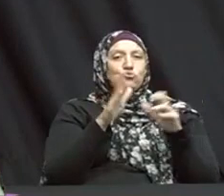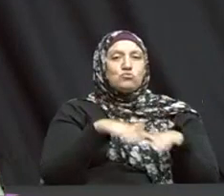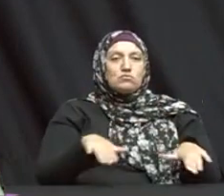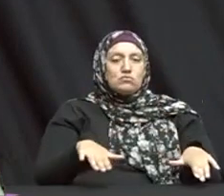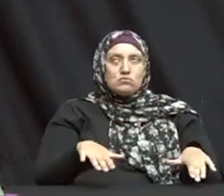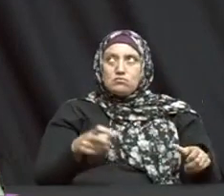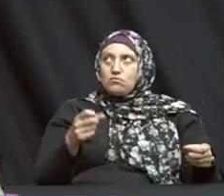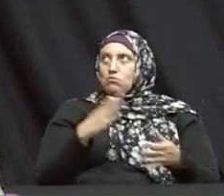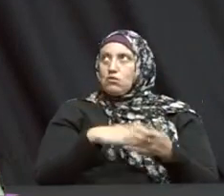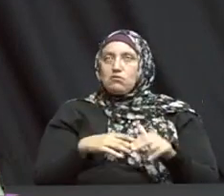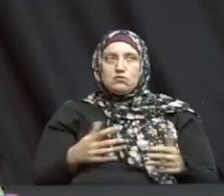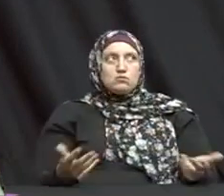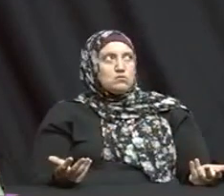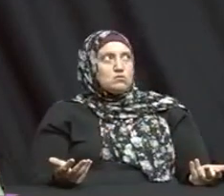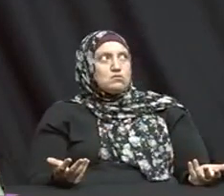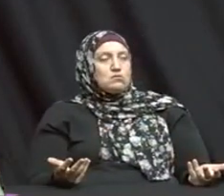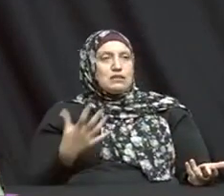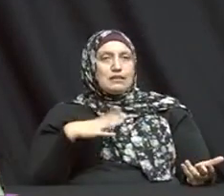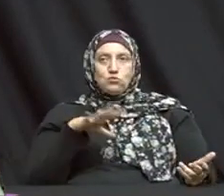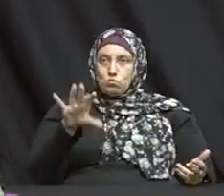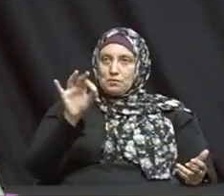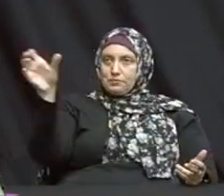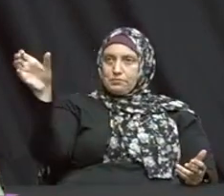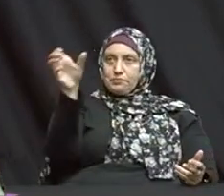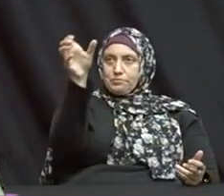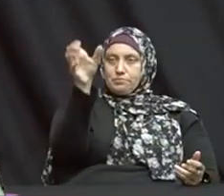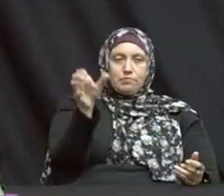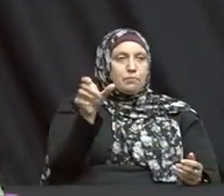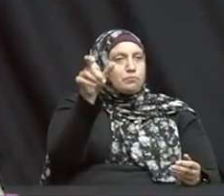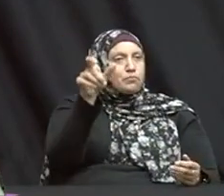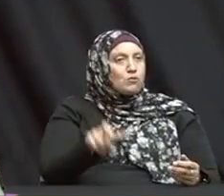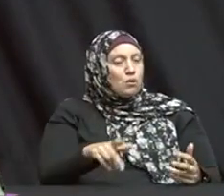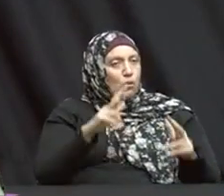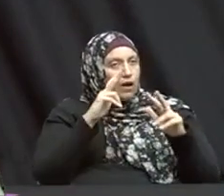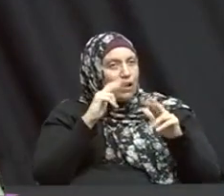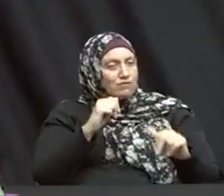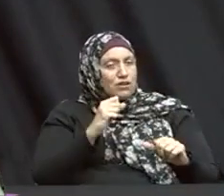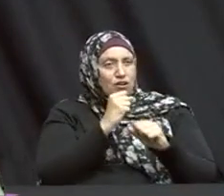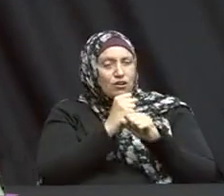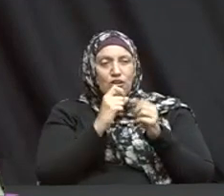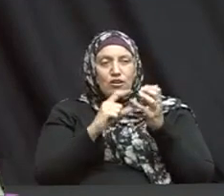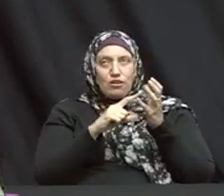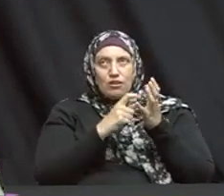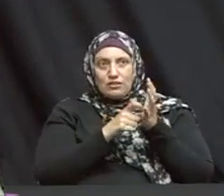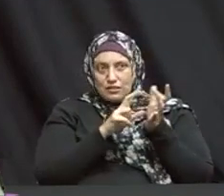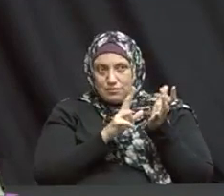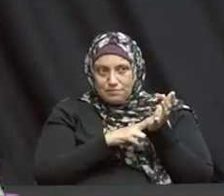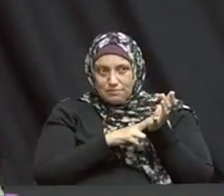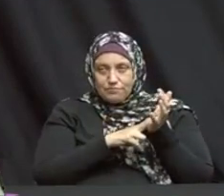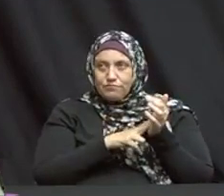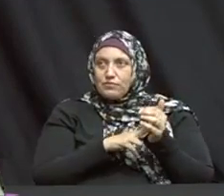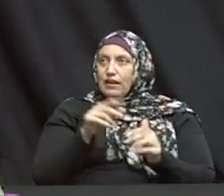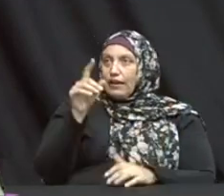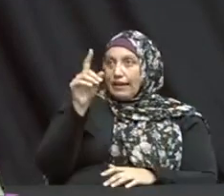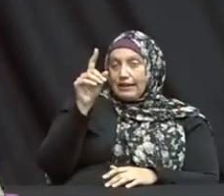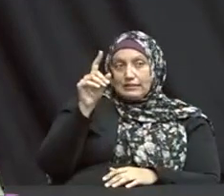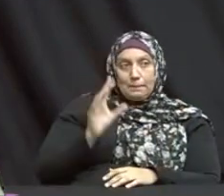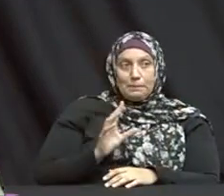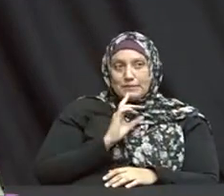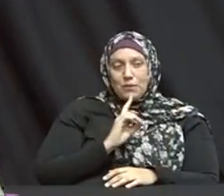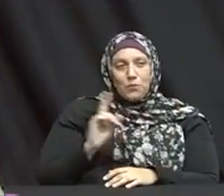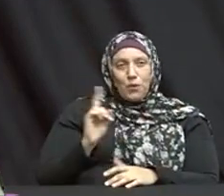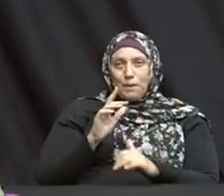And so there's the appointment of a guardian or a guardian family from minor children. What considerations should one make when